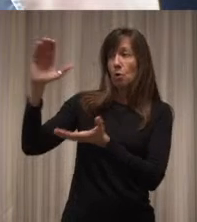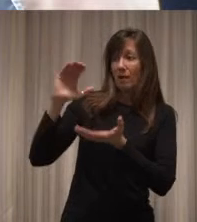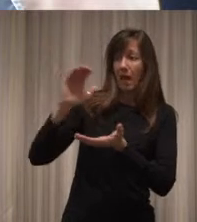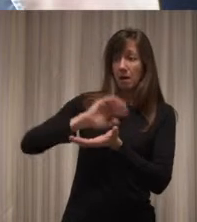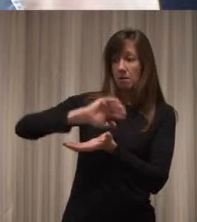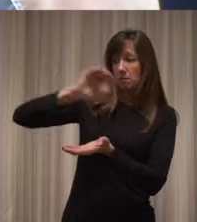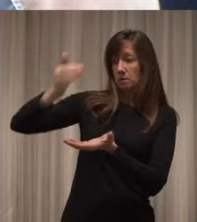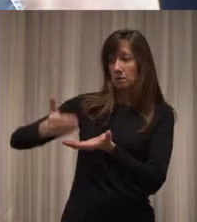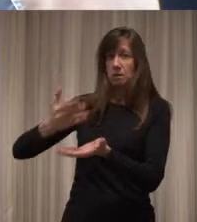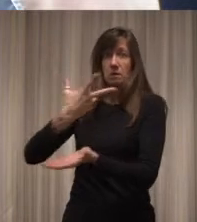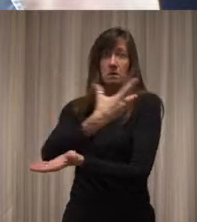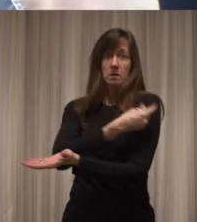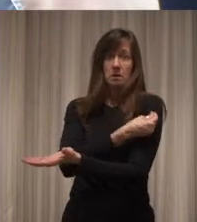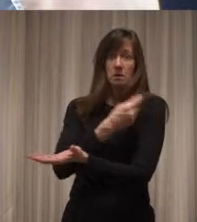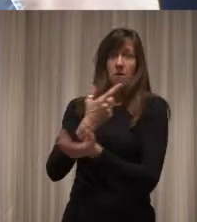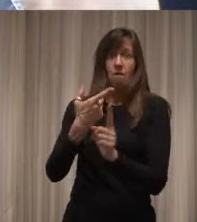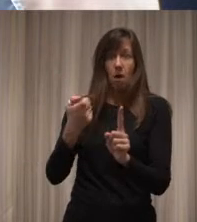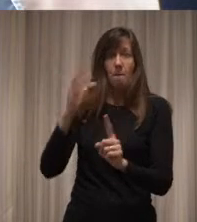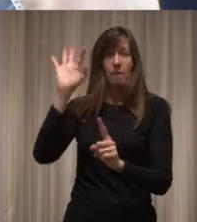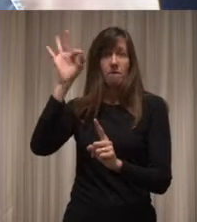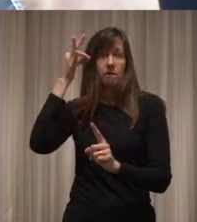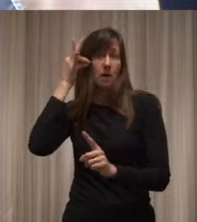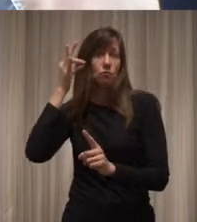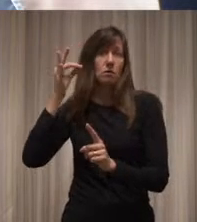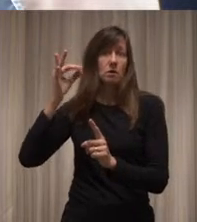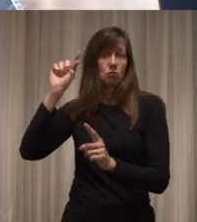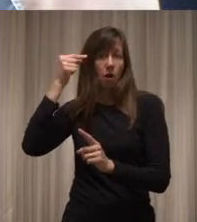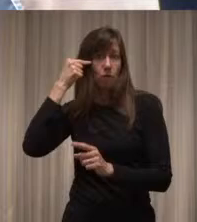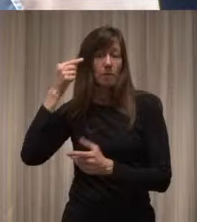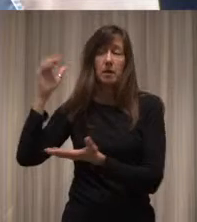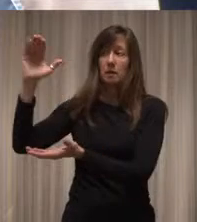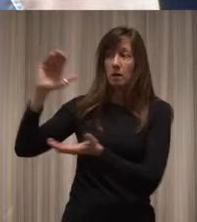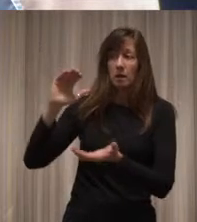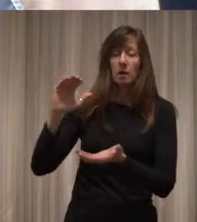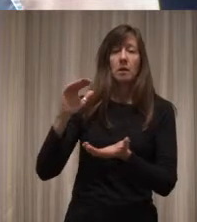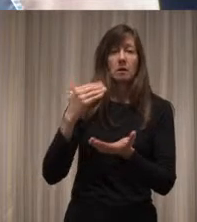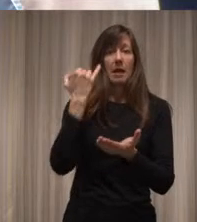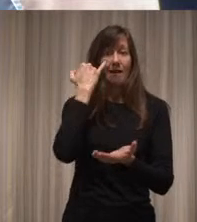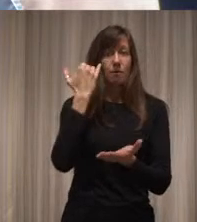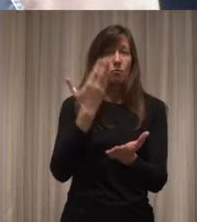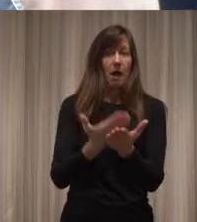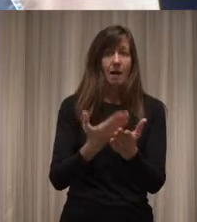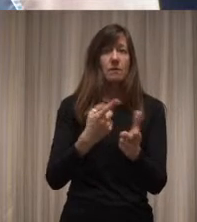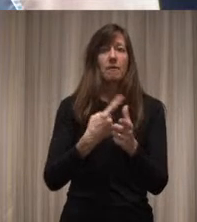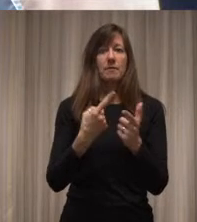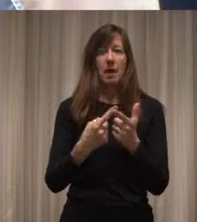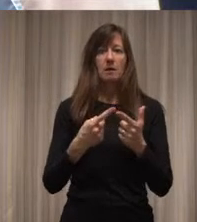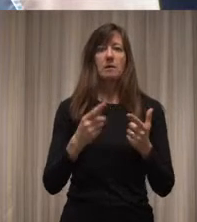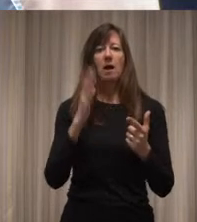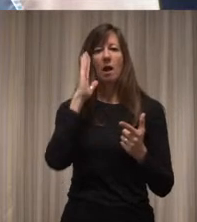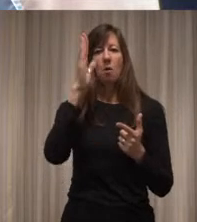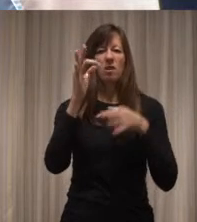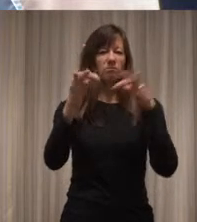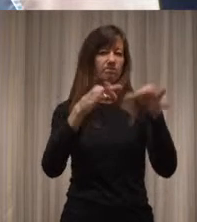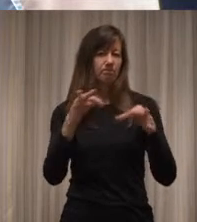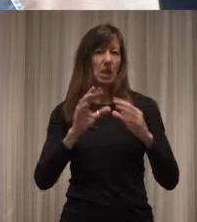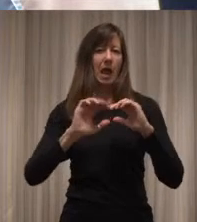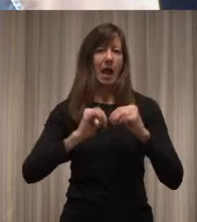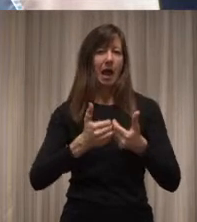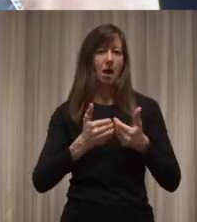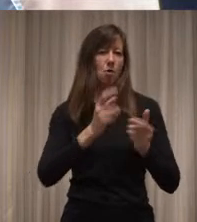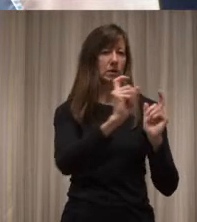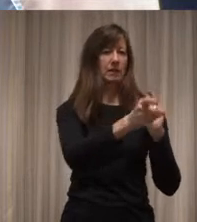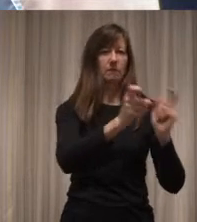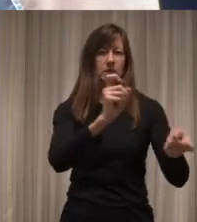those out. We'll have, I'll talk about all the details in a moment of how that is going to work. But before I do